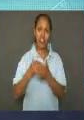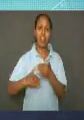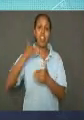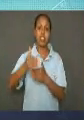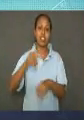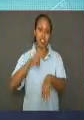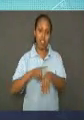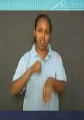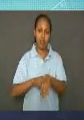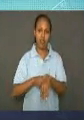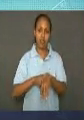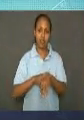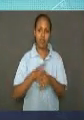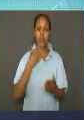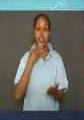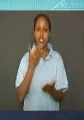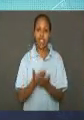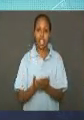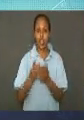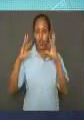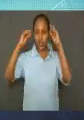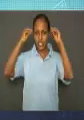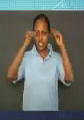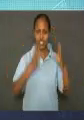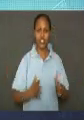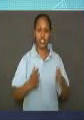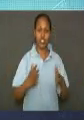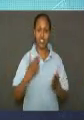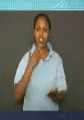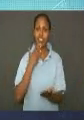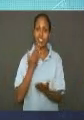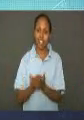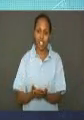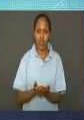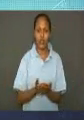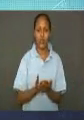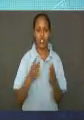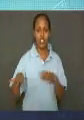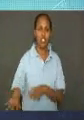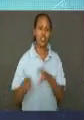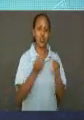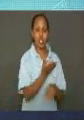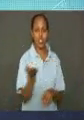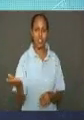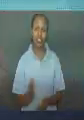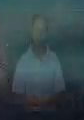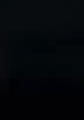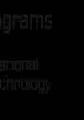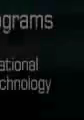Until next time, thank you, teacher. Thank you, students.